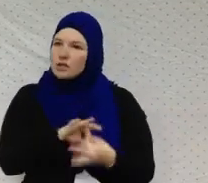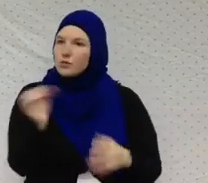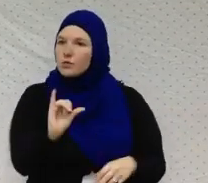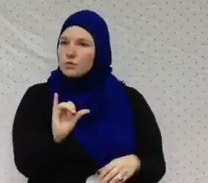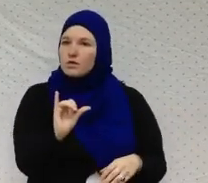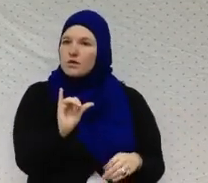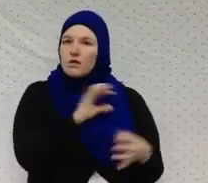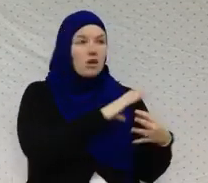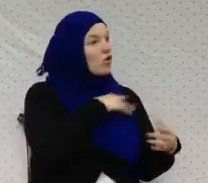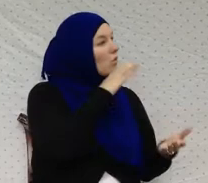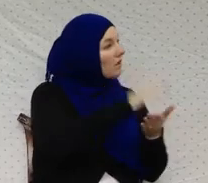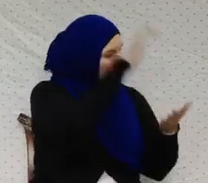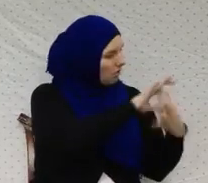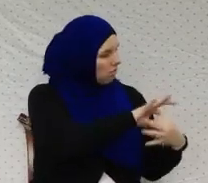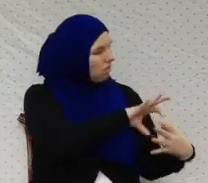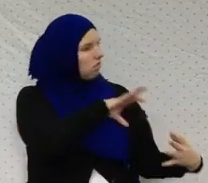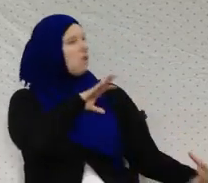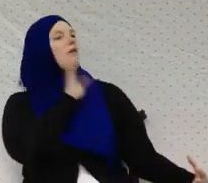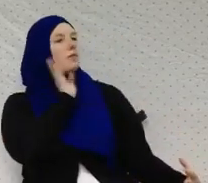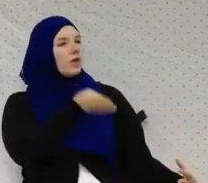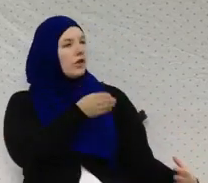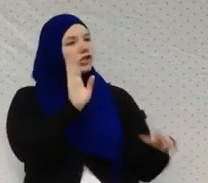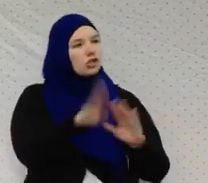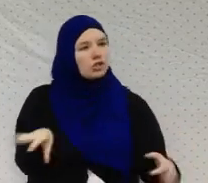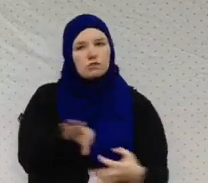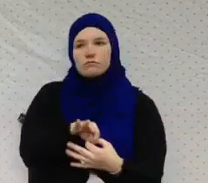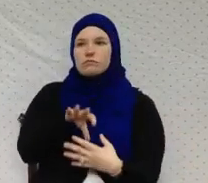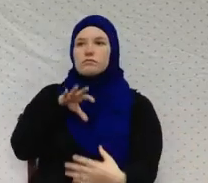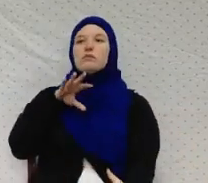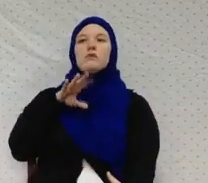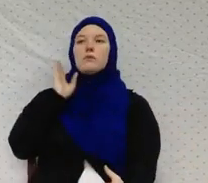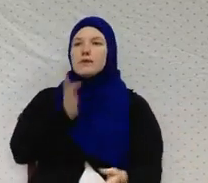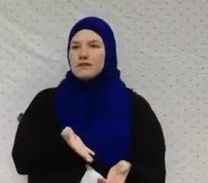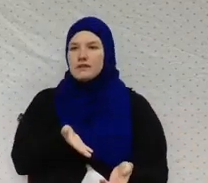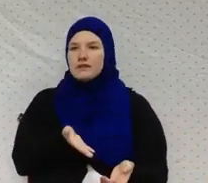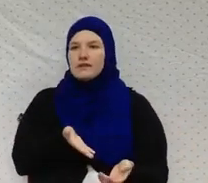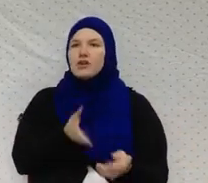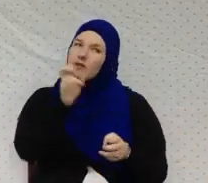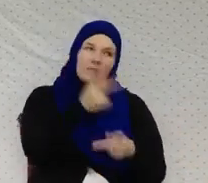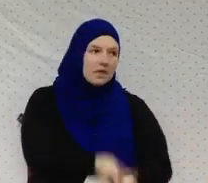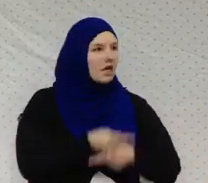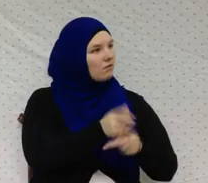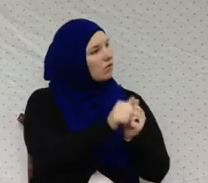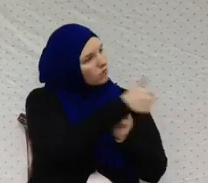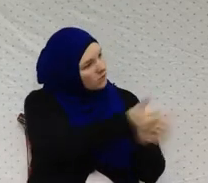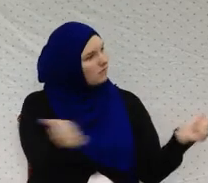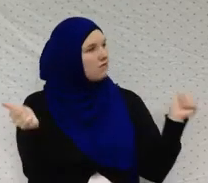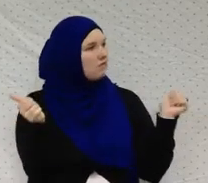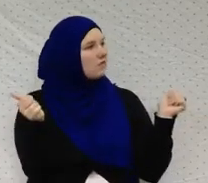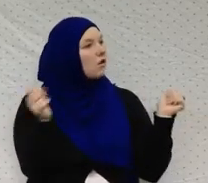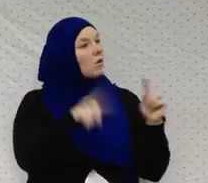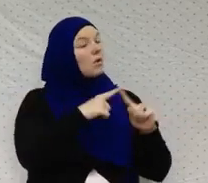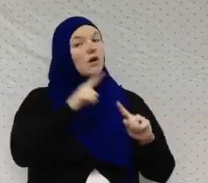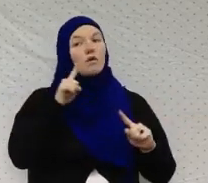your family, your children, your spouses, and people that rely on you the most. So we have to be